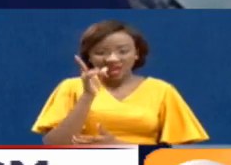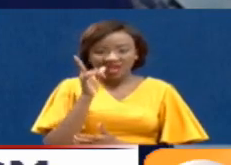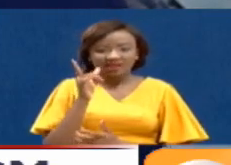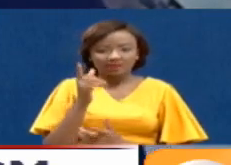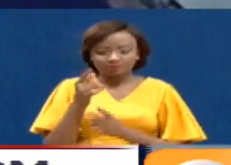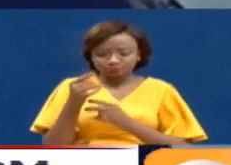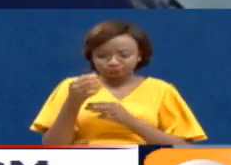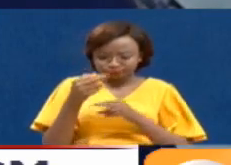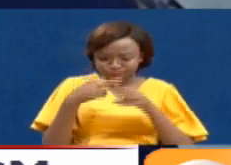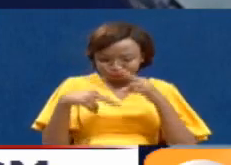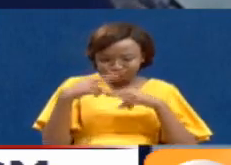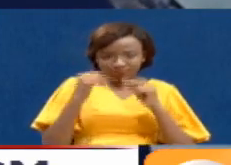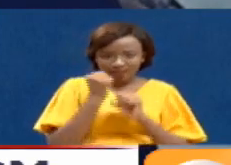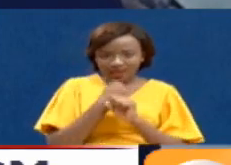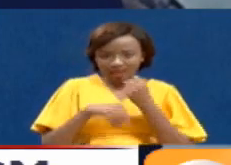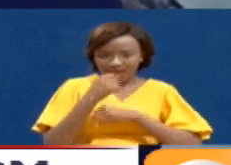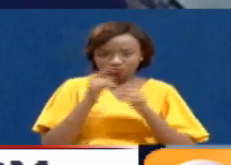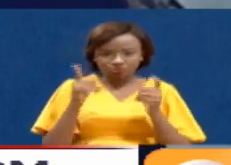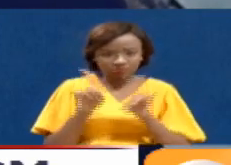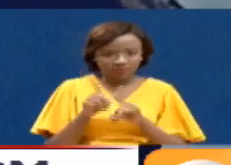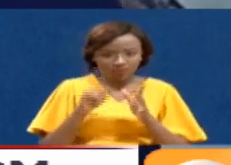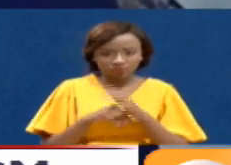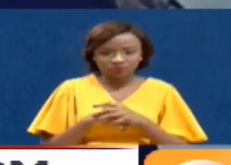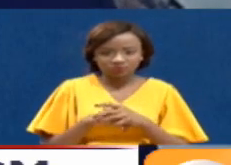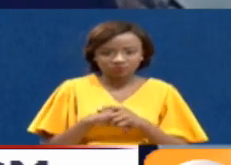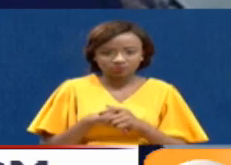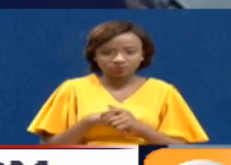reversing what nobody has done since Margaret Thatcher,